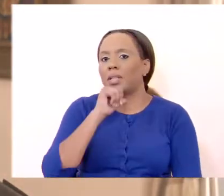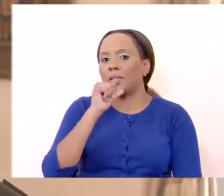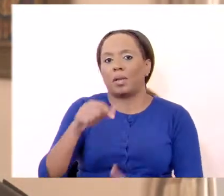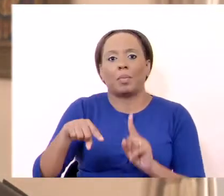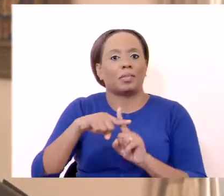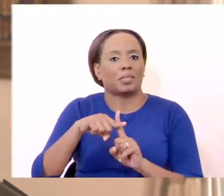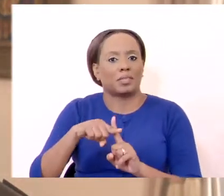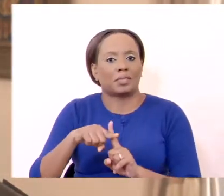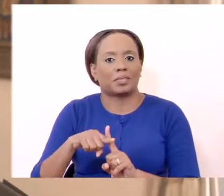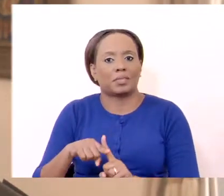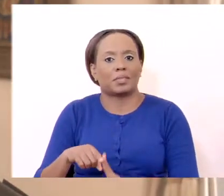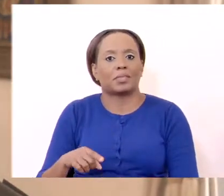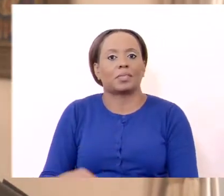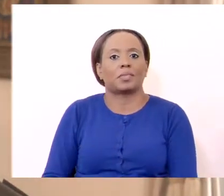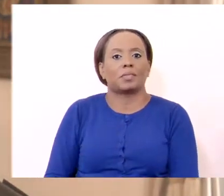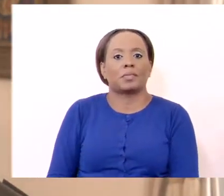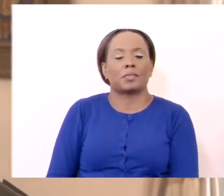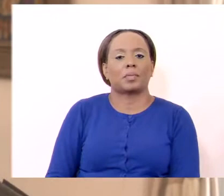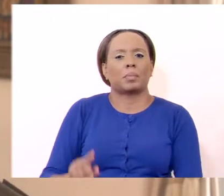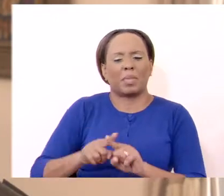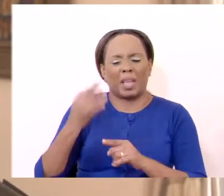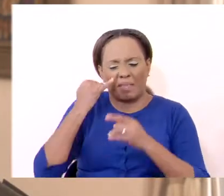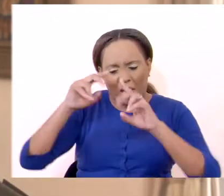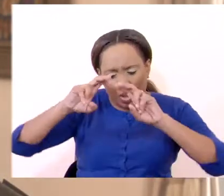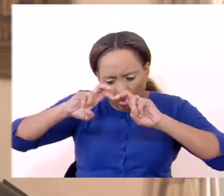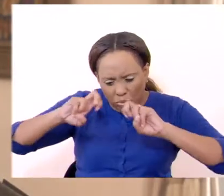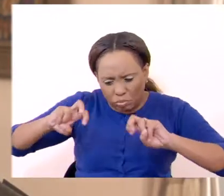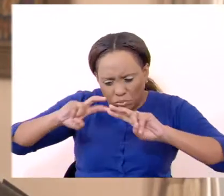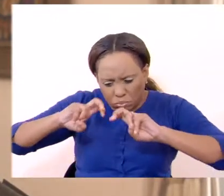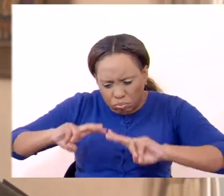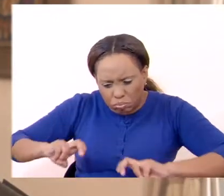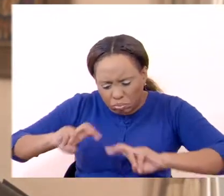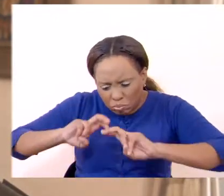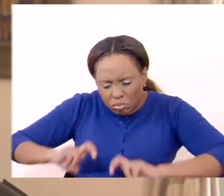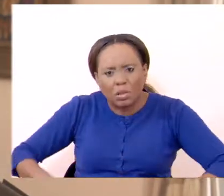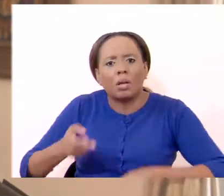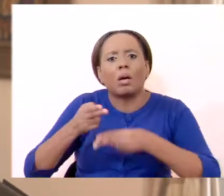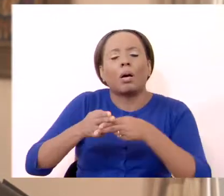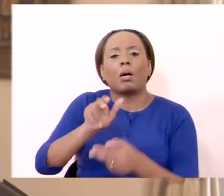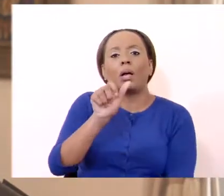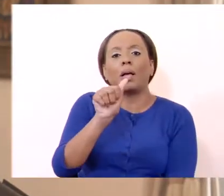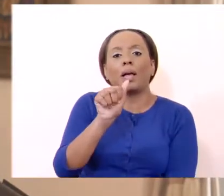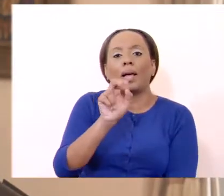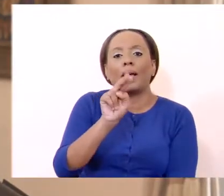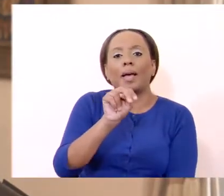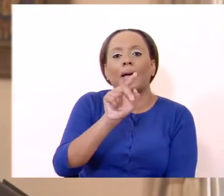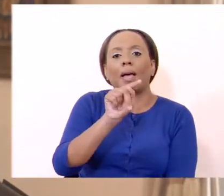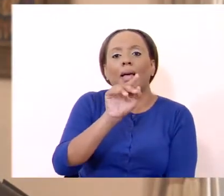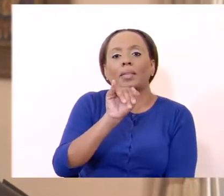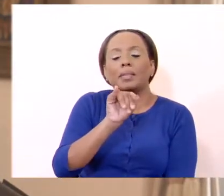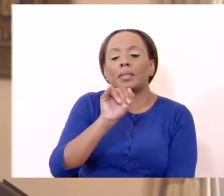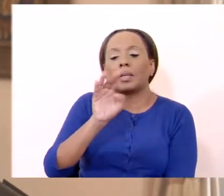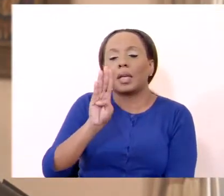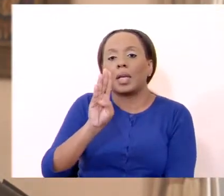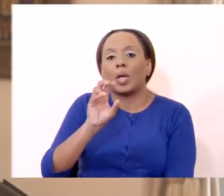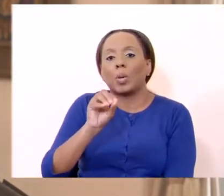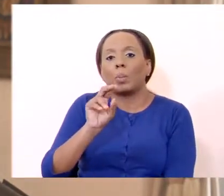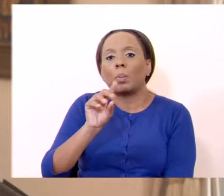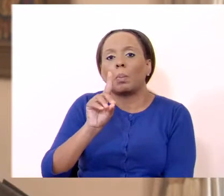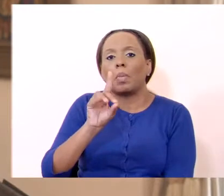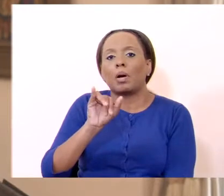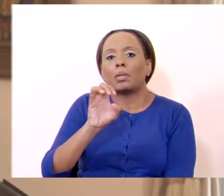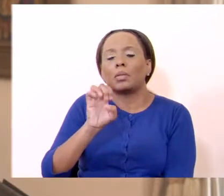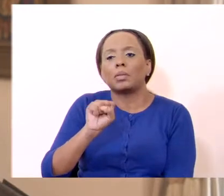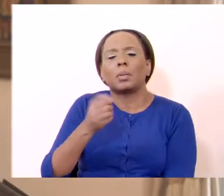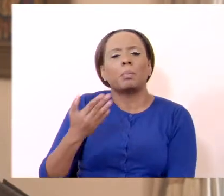But if we look for antibodies, we can find evidence of previous infection. And if we look in the child's